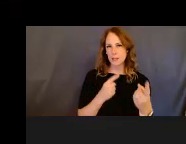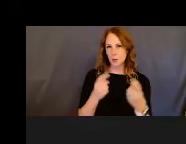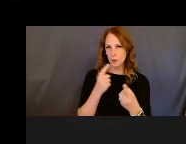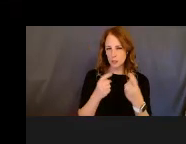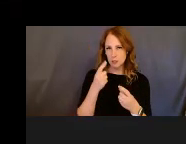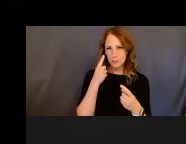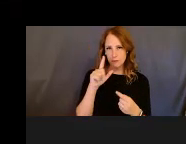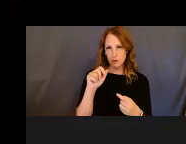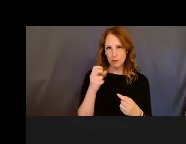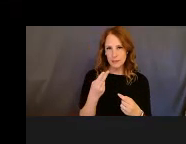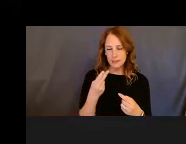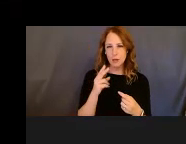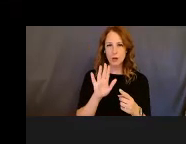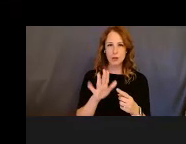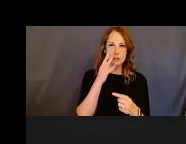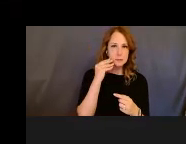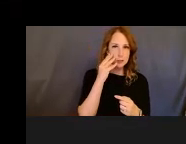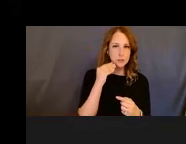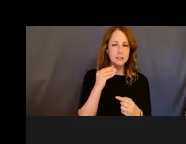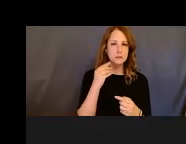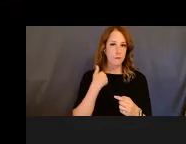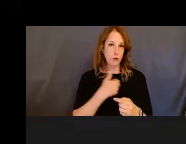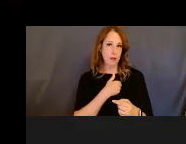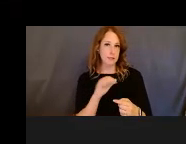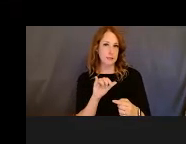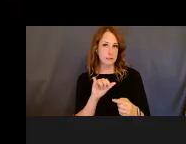her experience, or for us about the